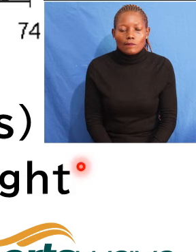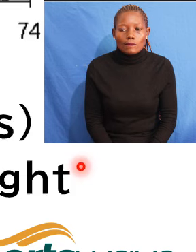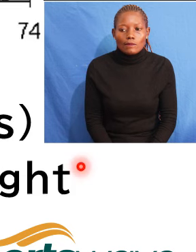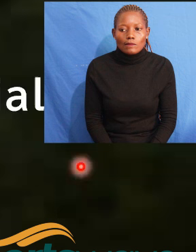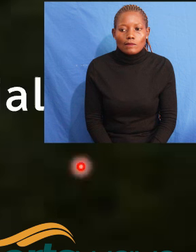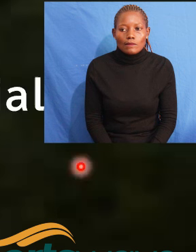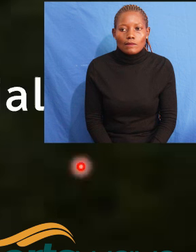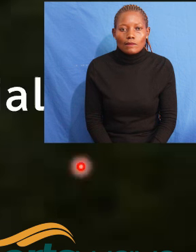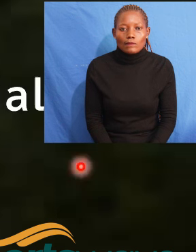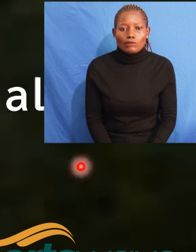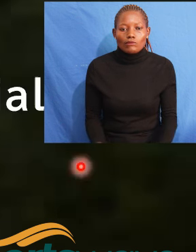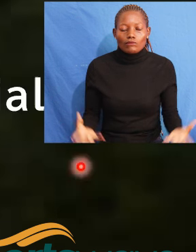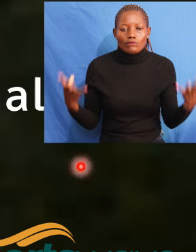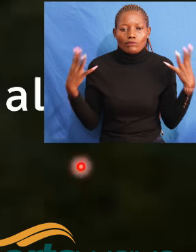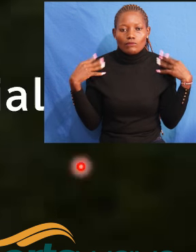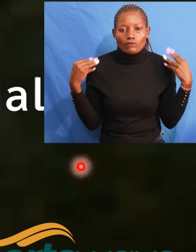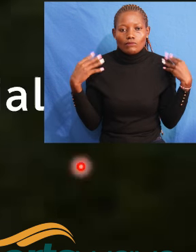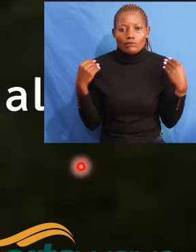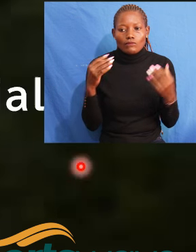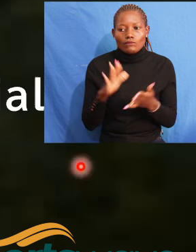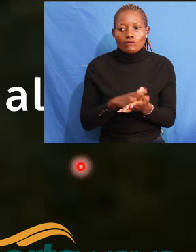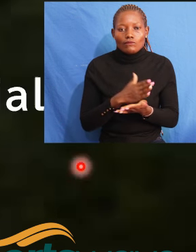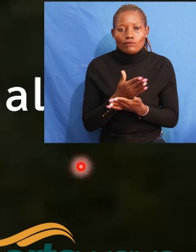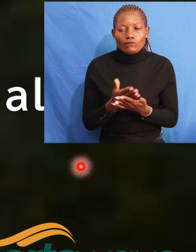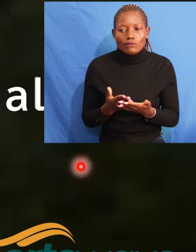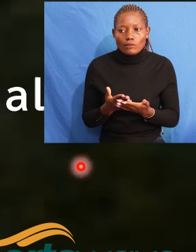So the practical application is that